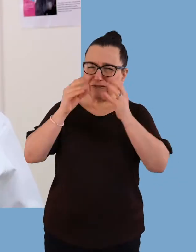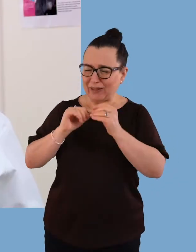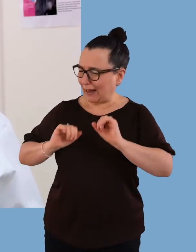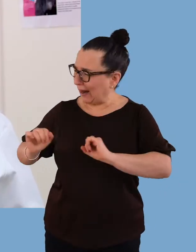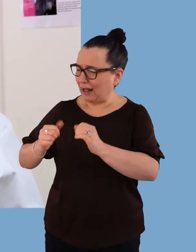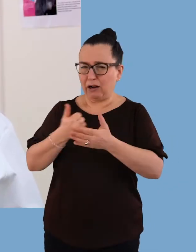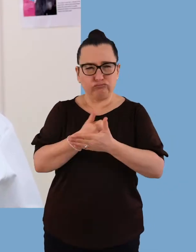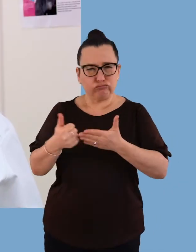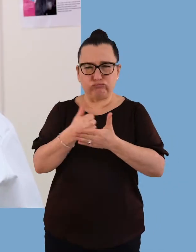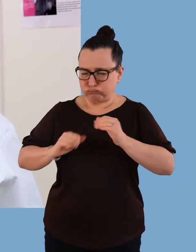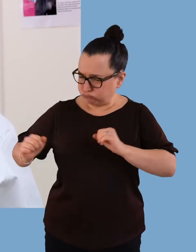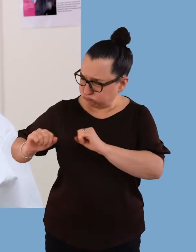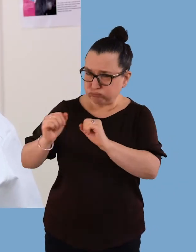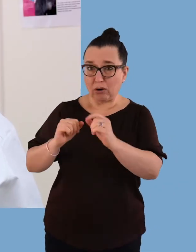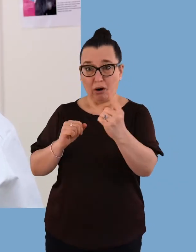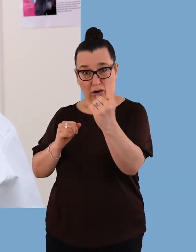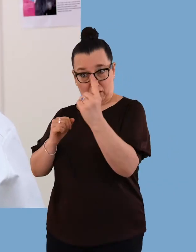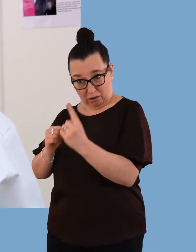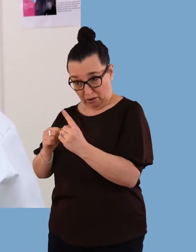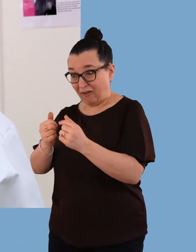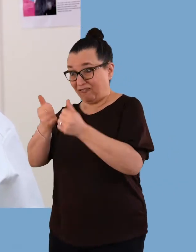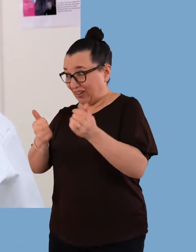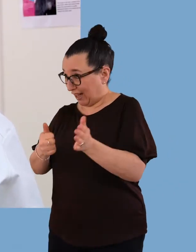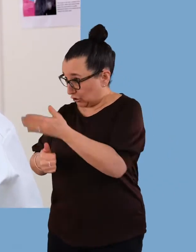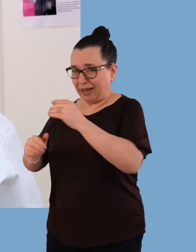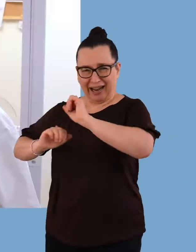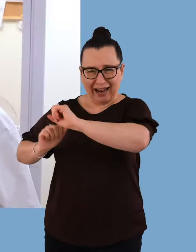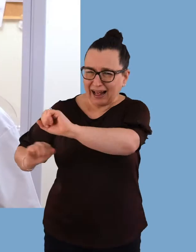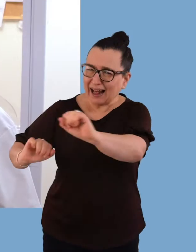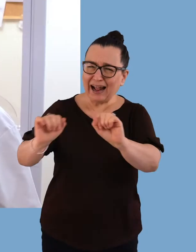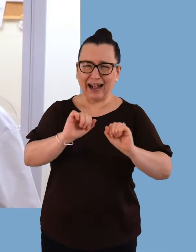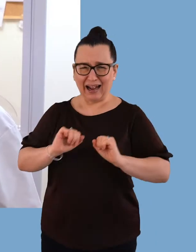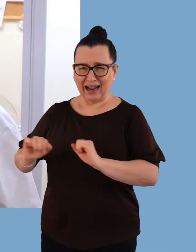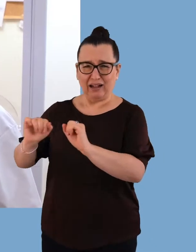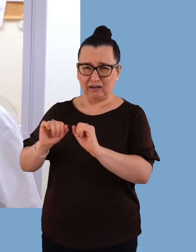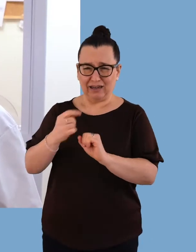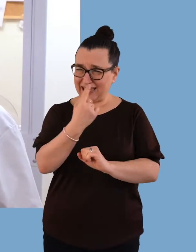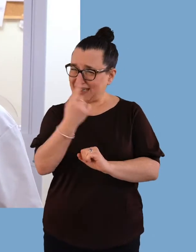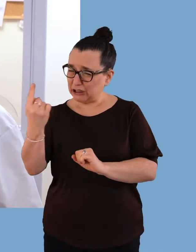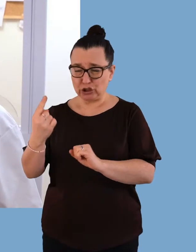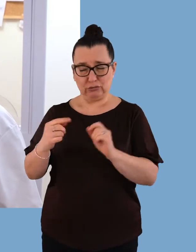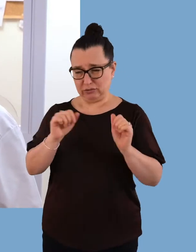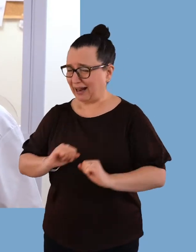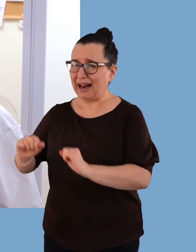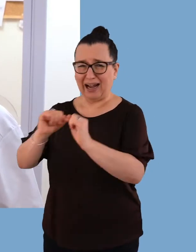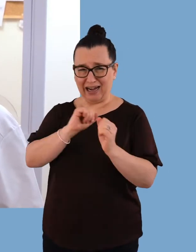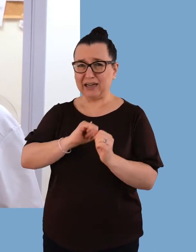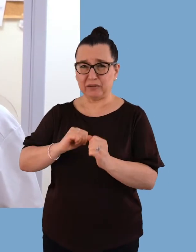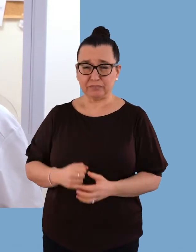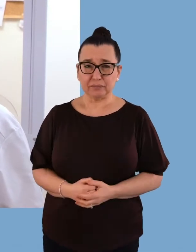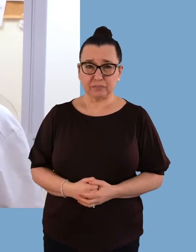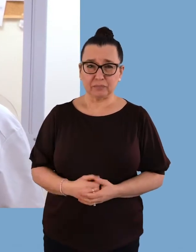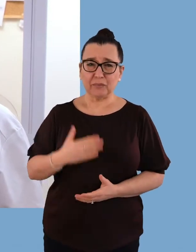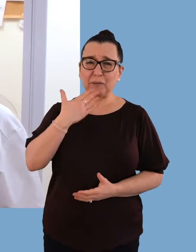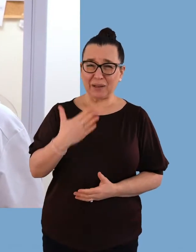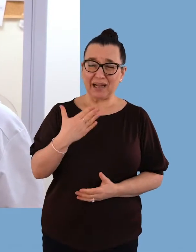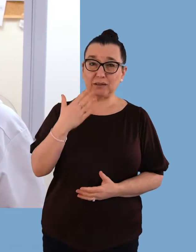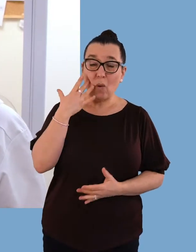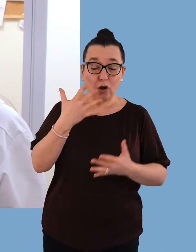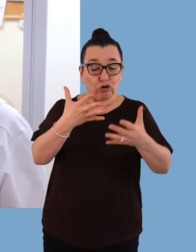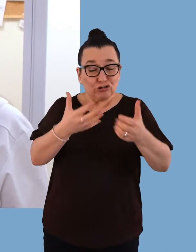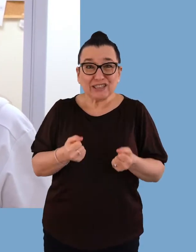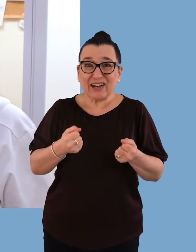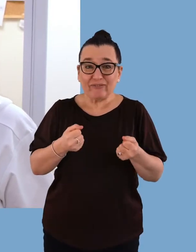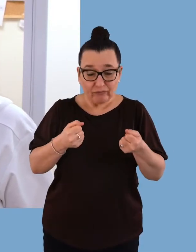we're also cleaning all surfaces frequently and will clean screening equipment thoroughly before your appointment and in between